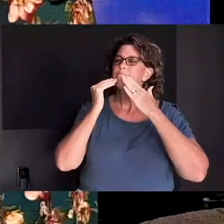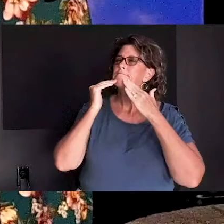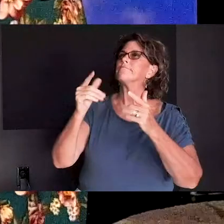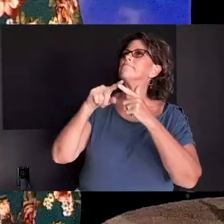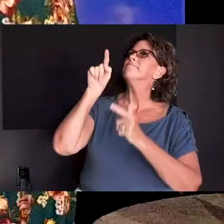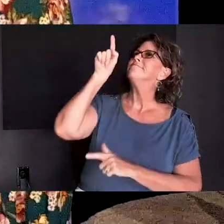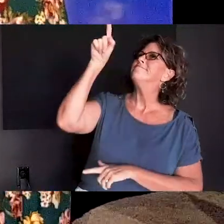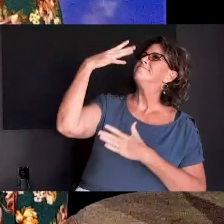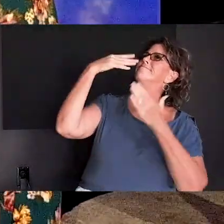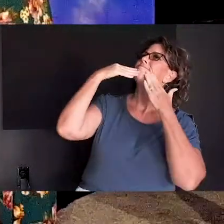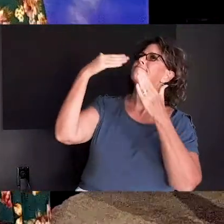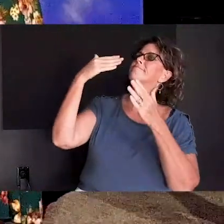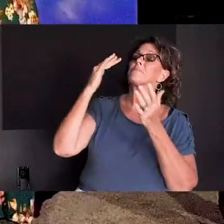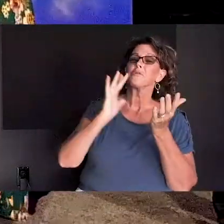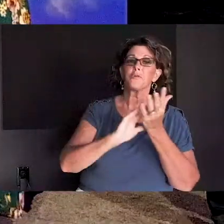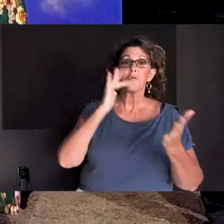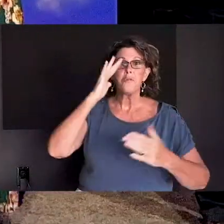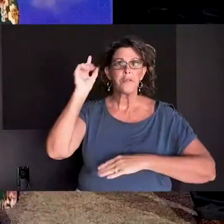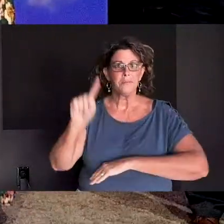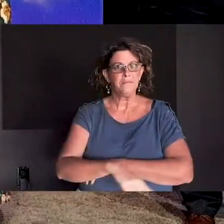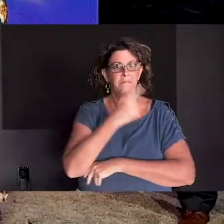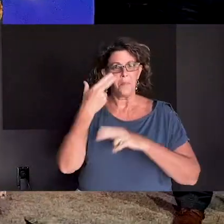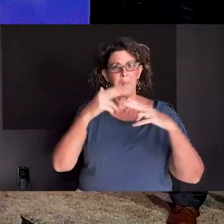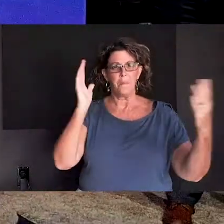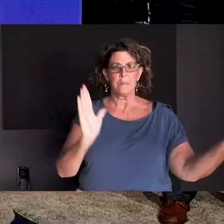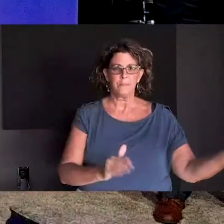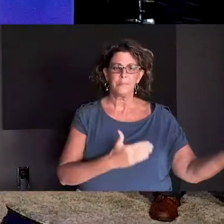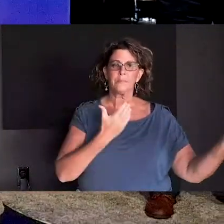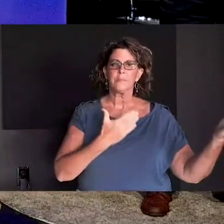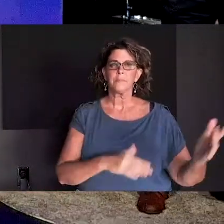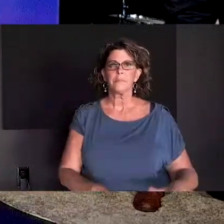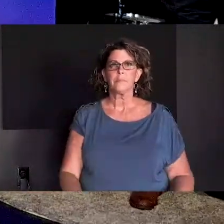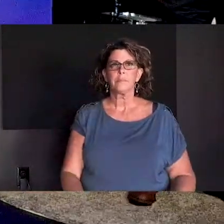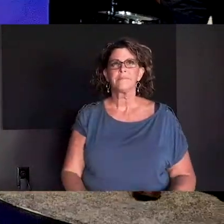was a glorious day.